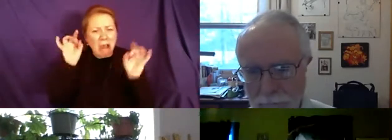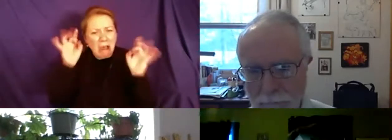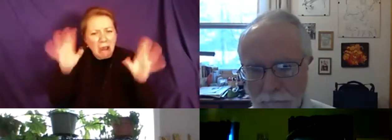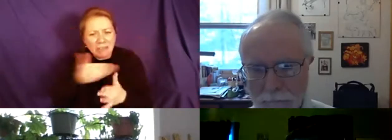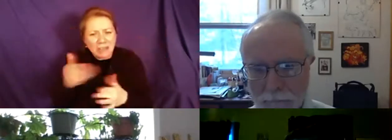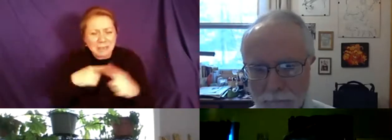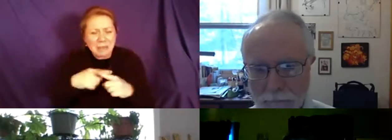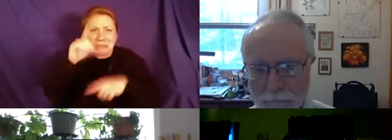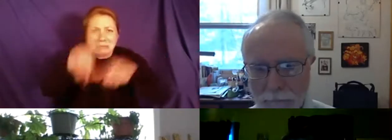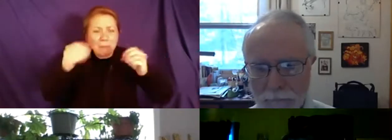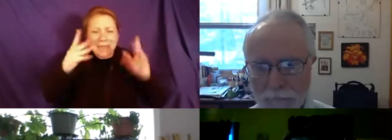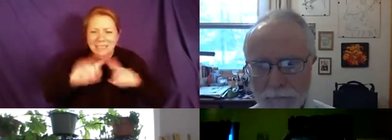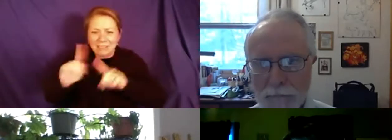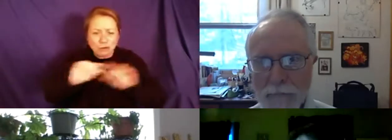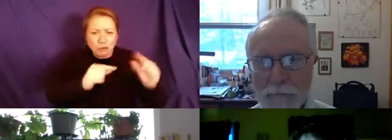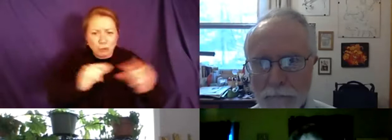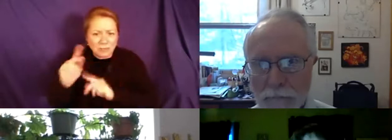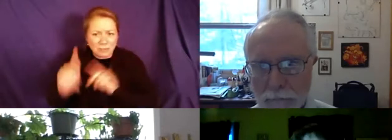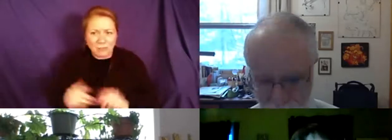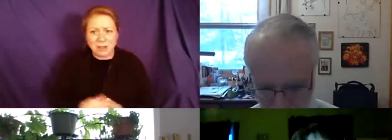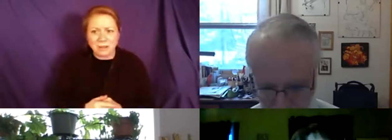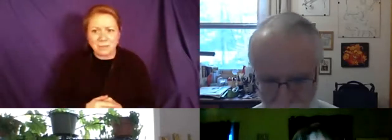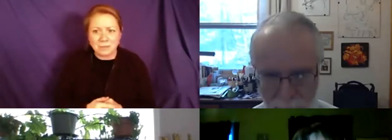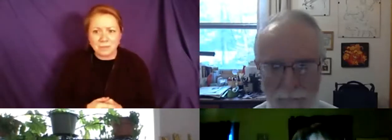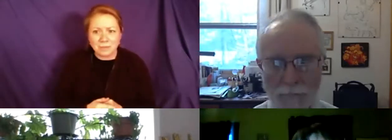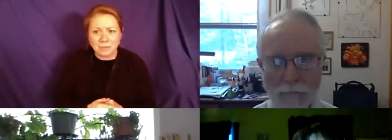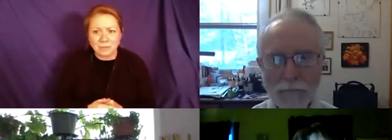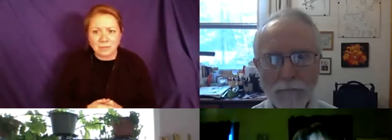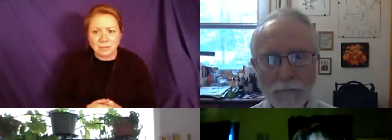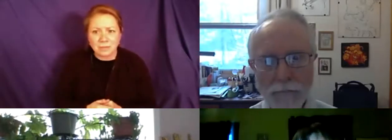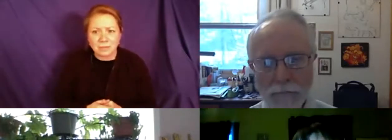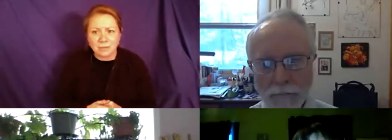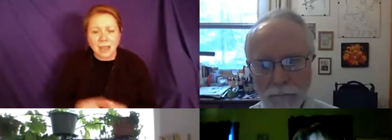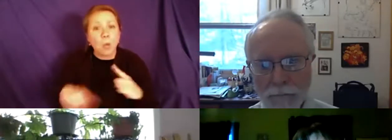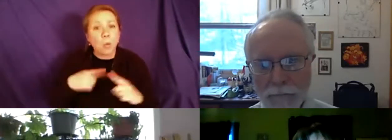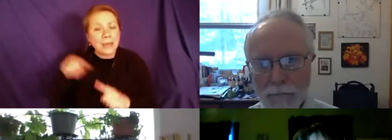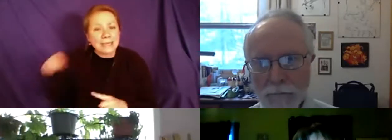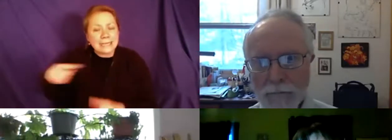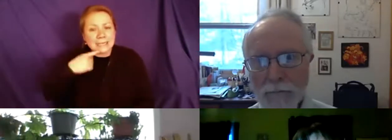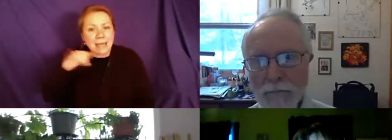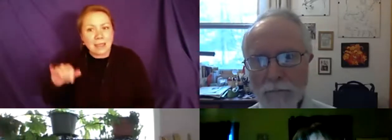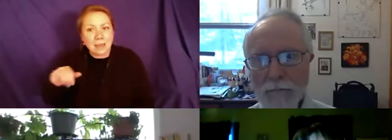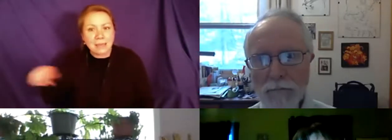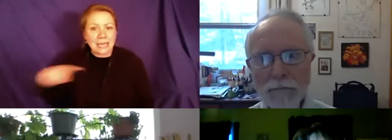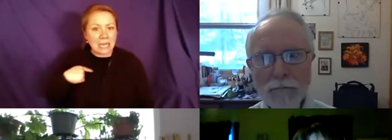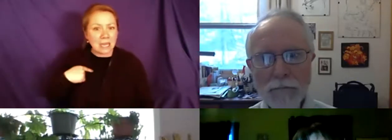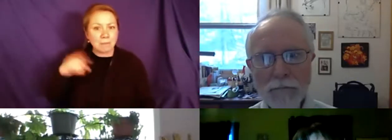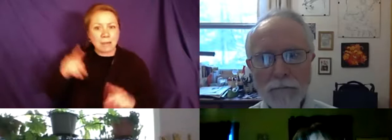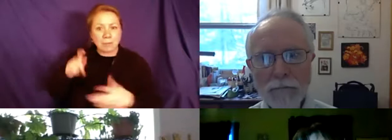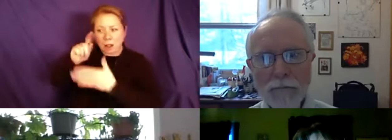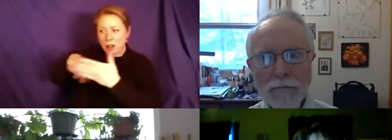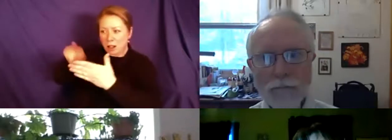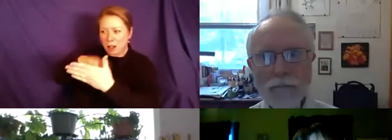about all sorts of groups. When he said them, he was critiqued. The media was